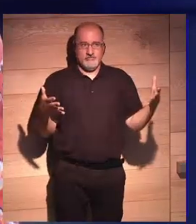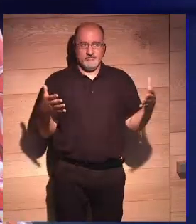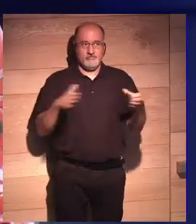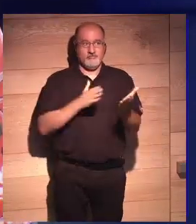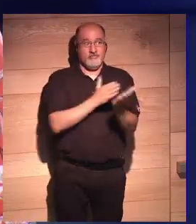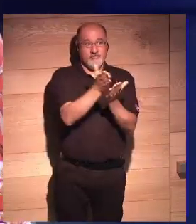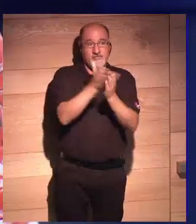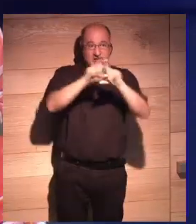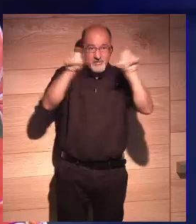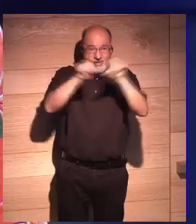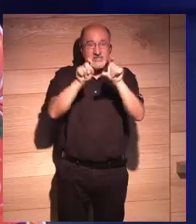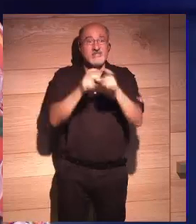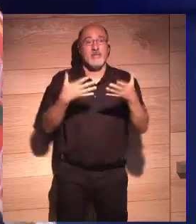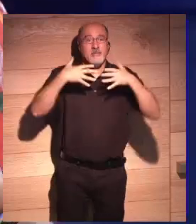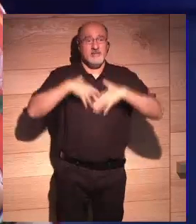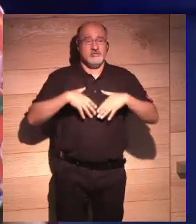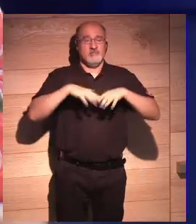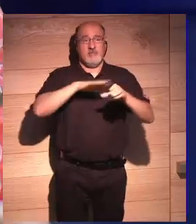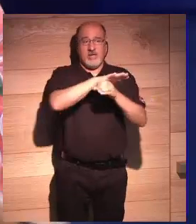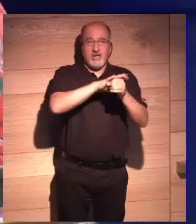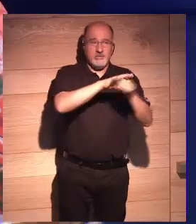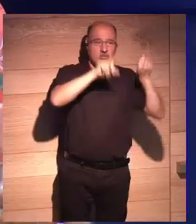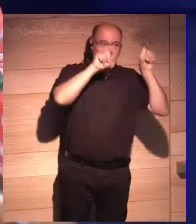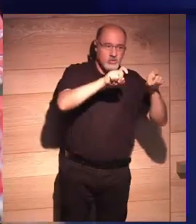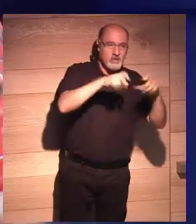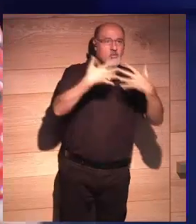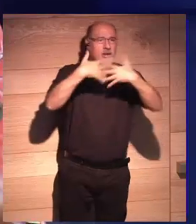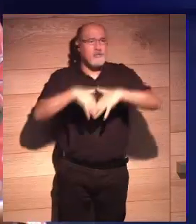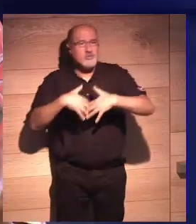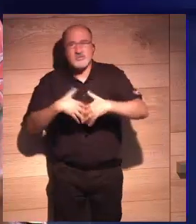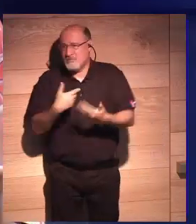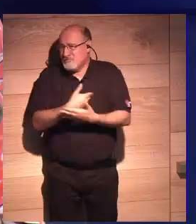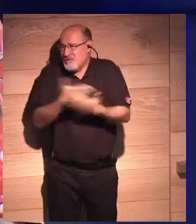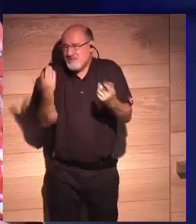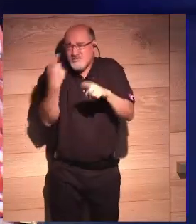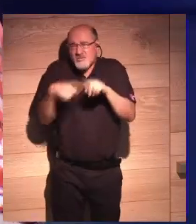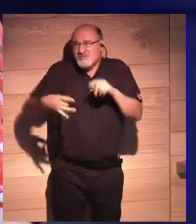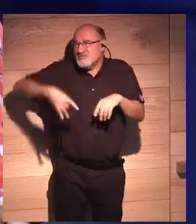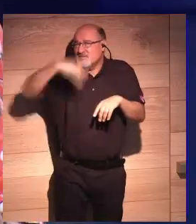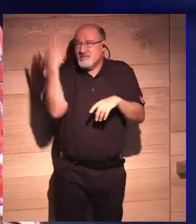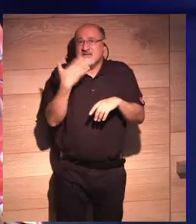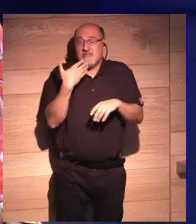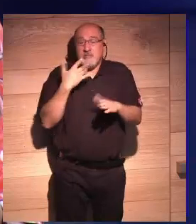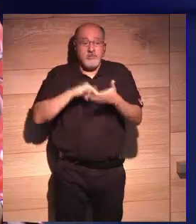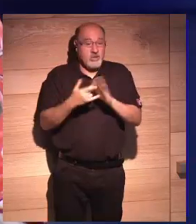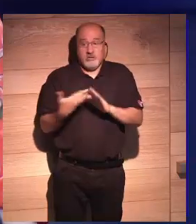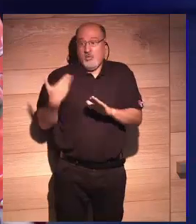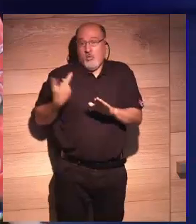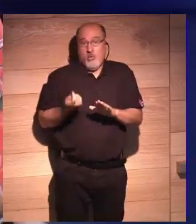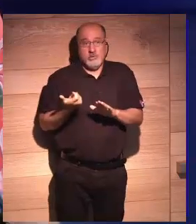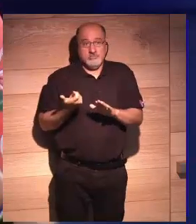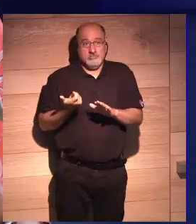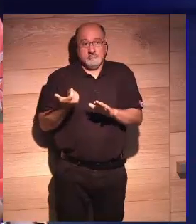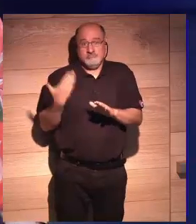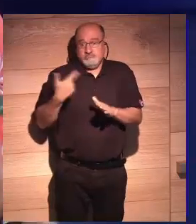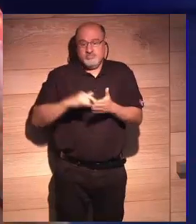Immersive media cover demands in education, industry, in any area of life. One of the last